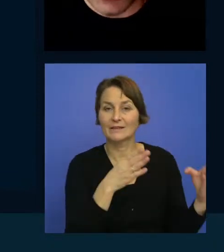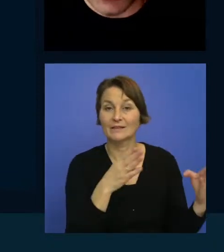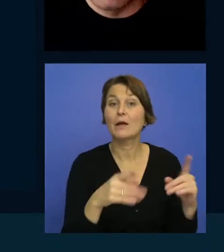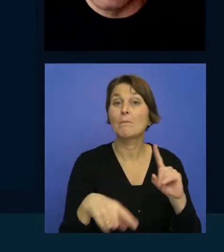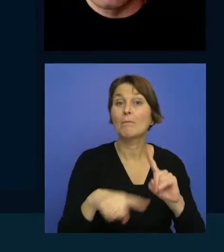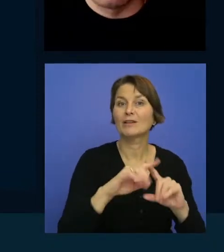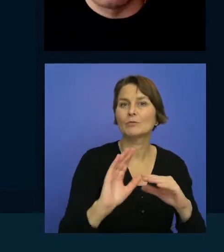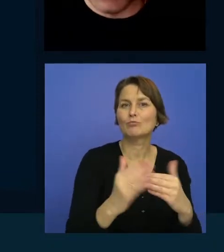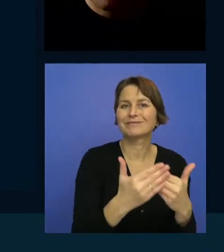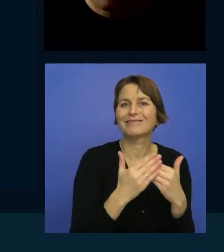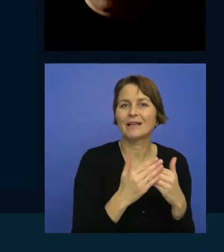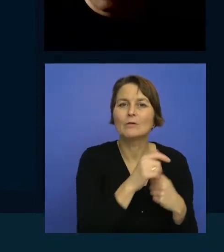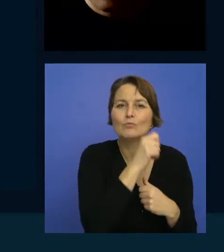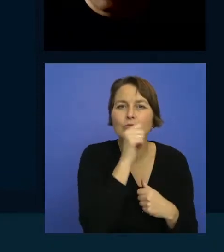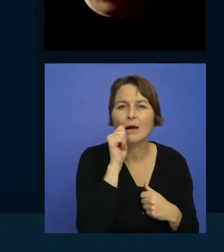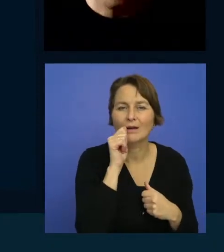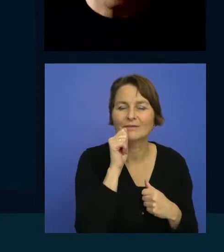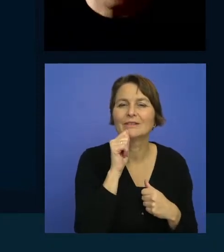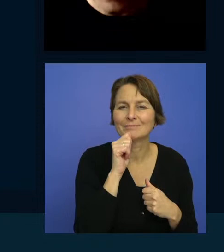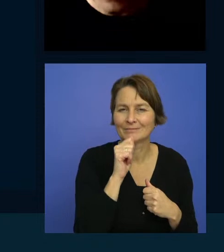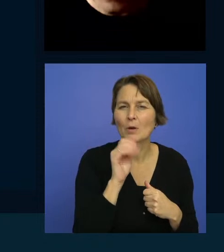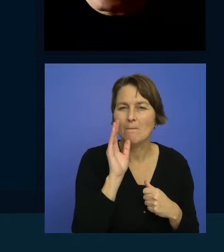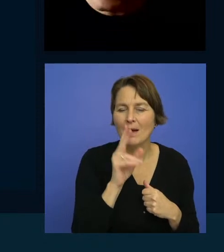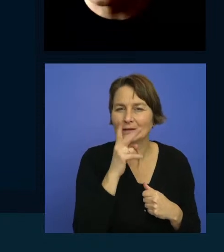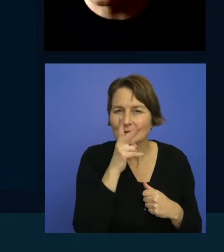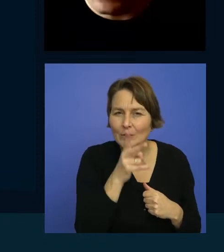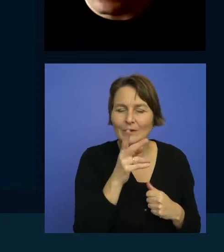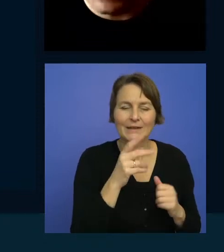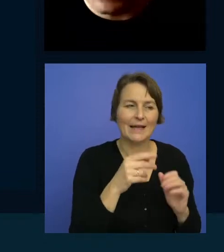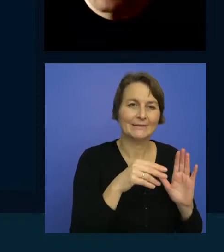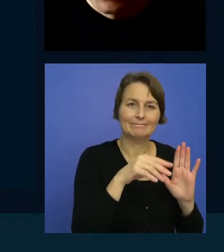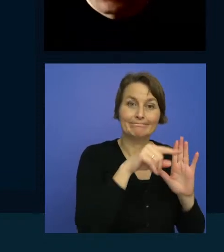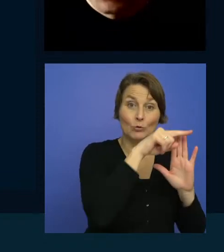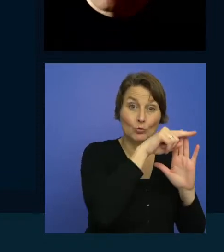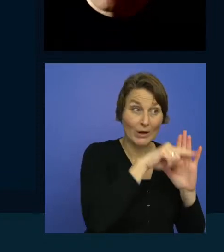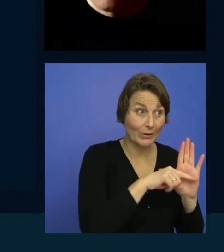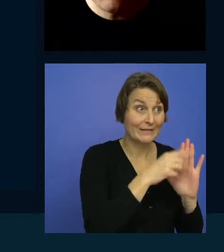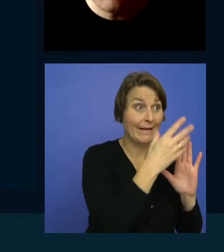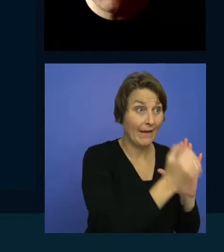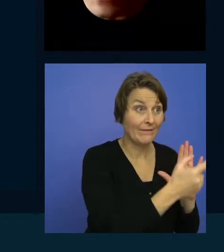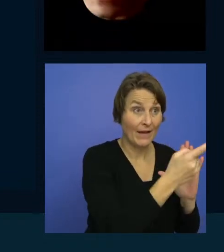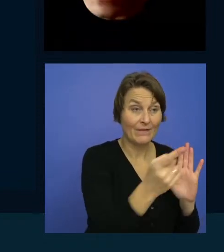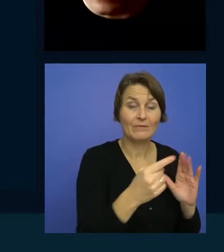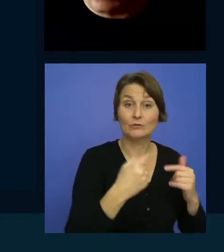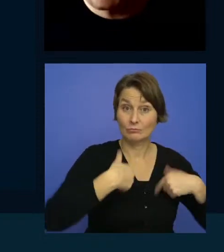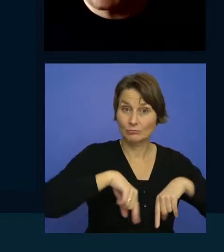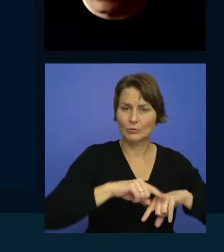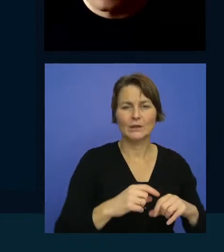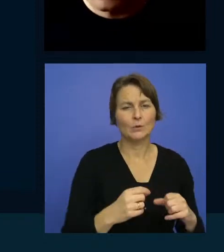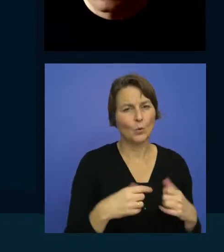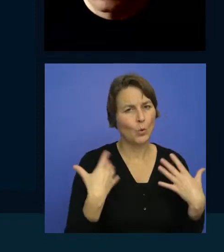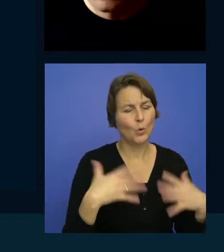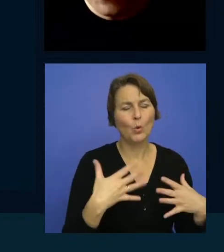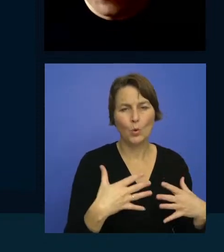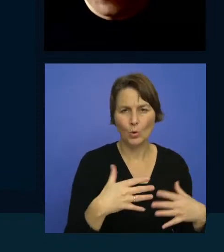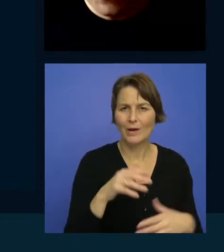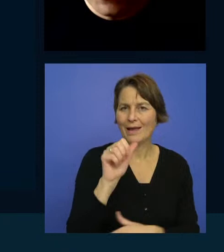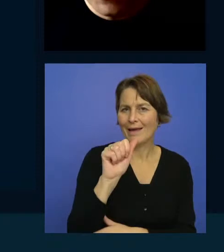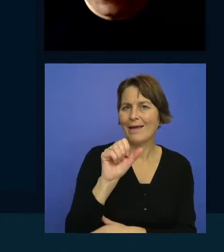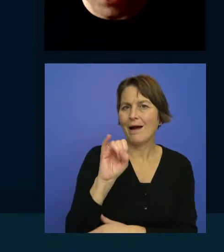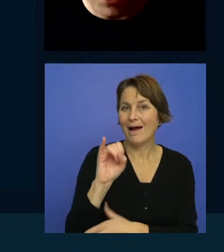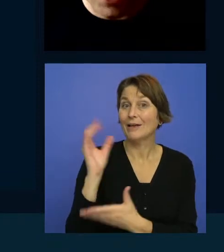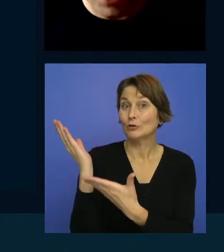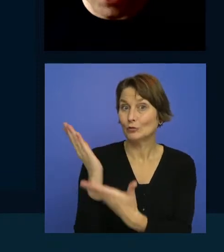look at regulations and stay compliant with that? So we've invested very heavily in our Azure AI services towards responsible